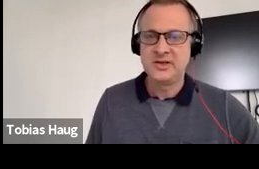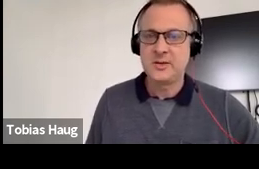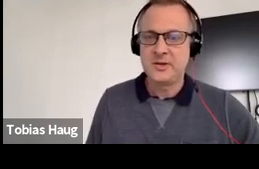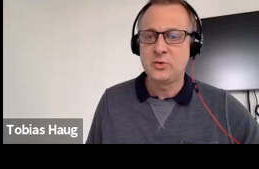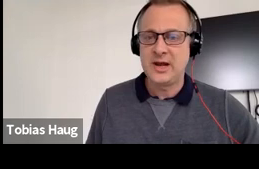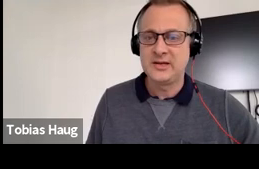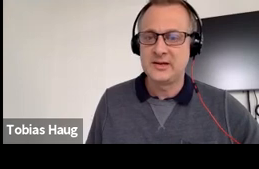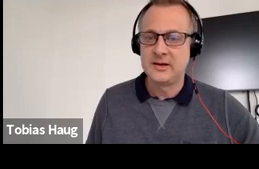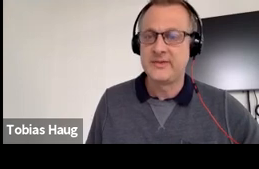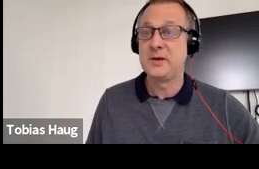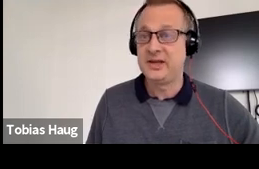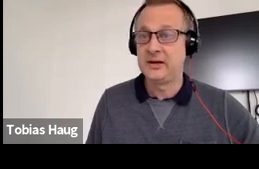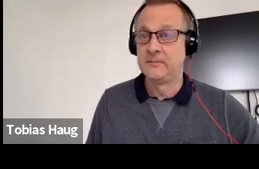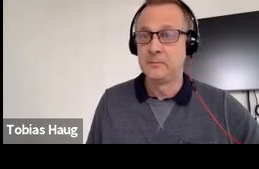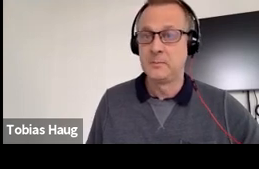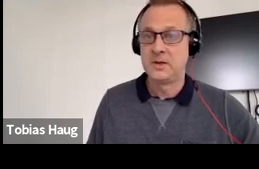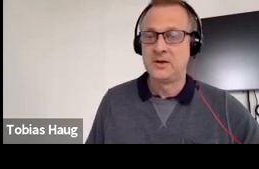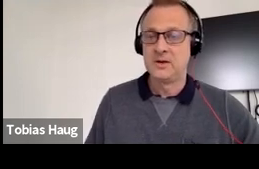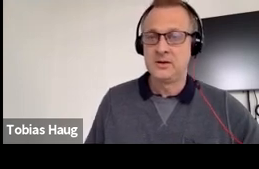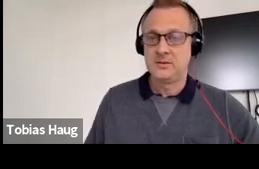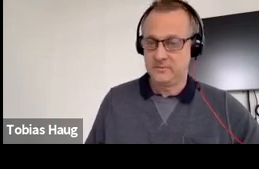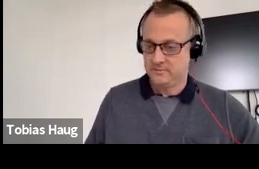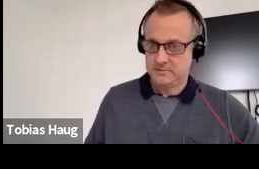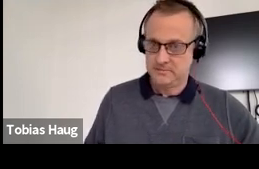to disambiguate the meaning.